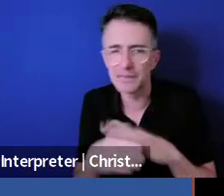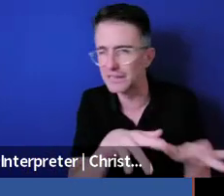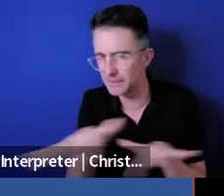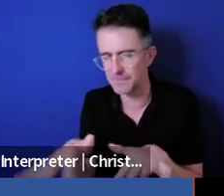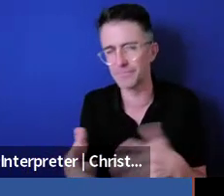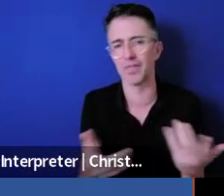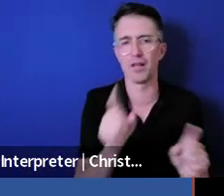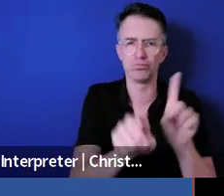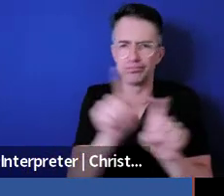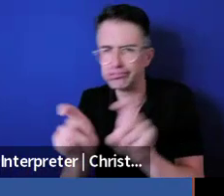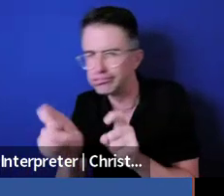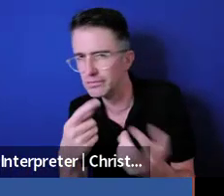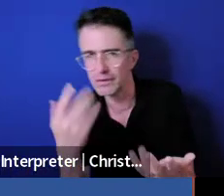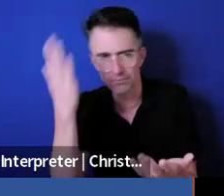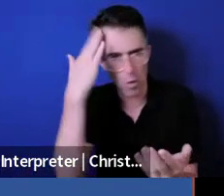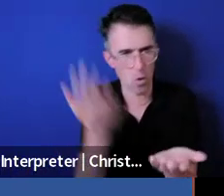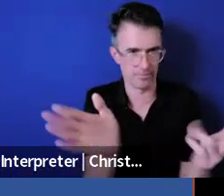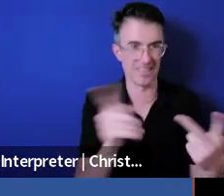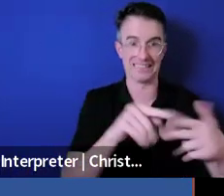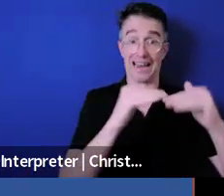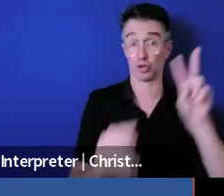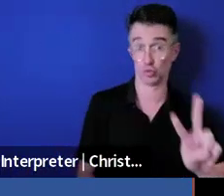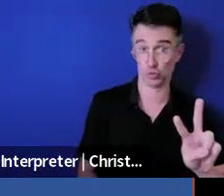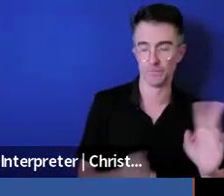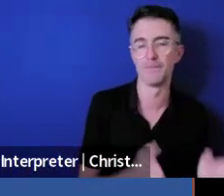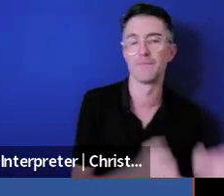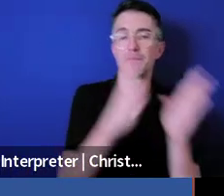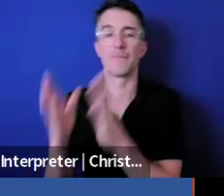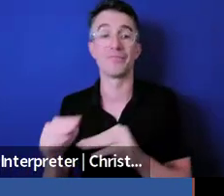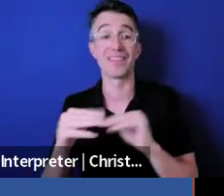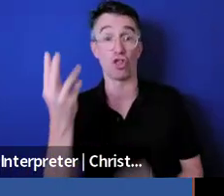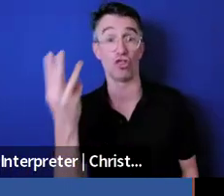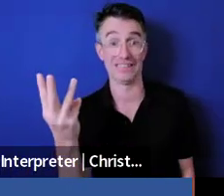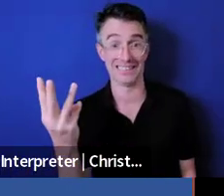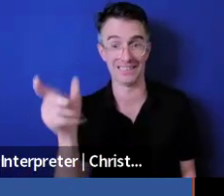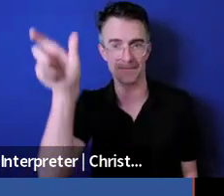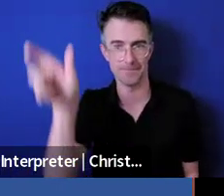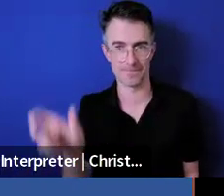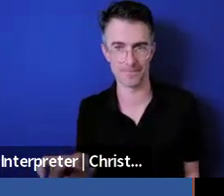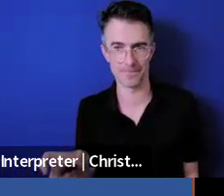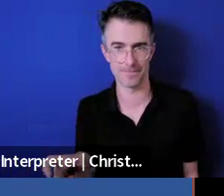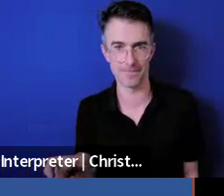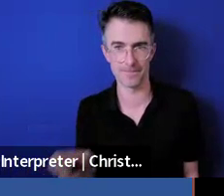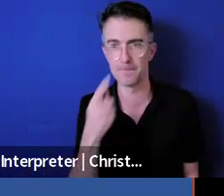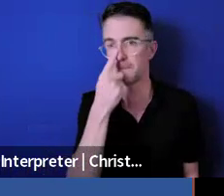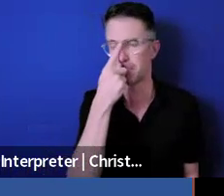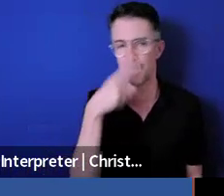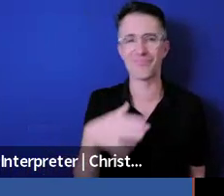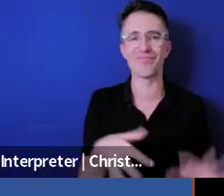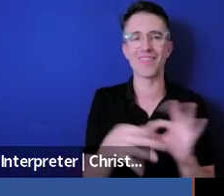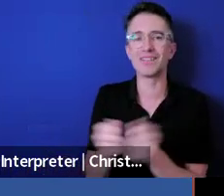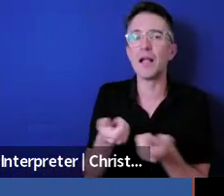level, which is now referred often as disability management information system, is basically the process by